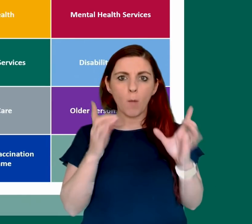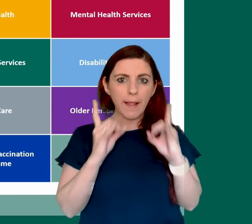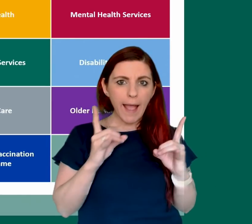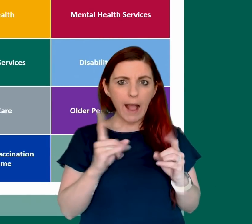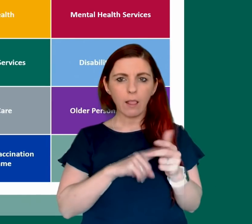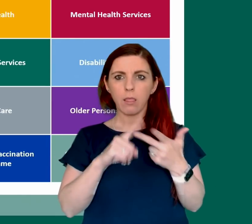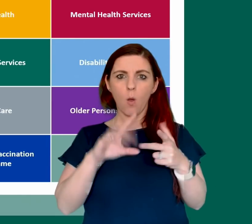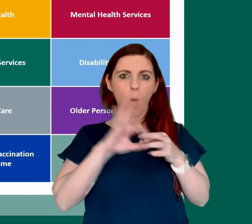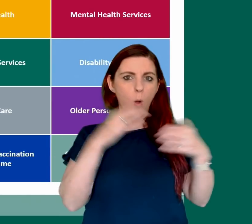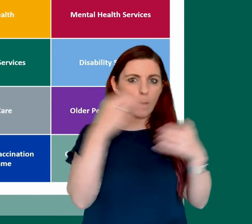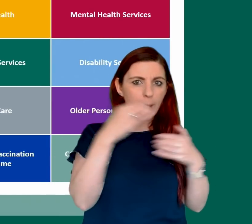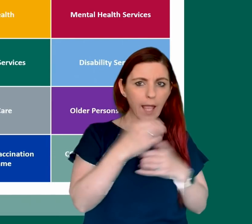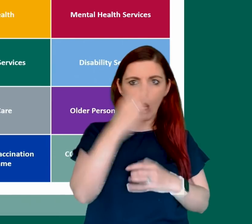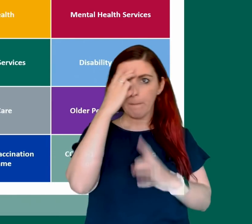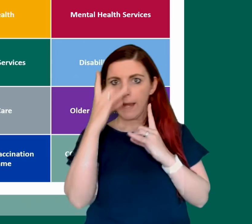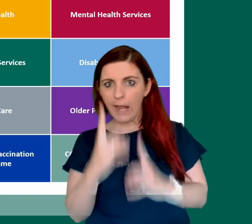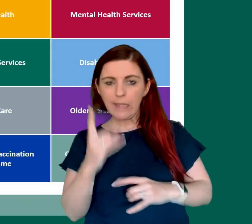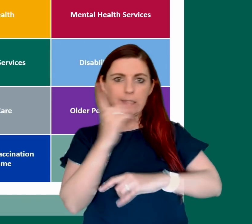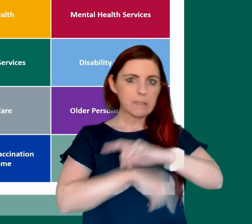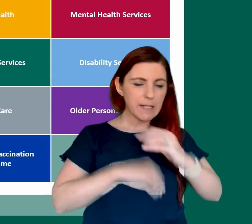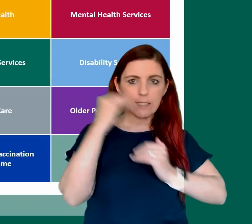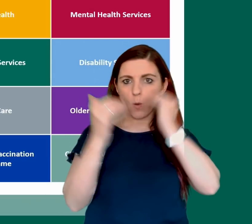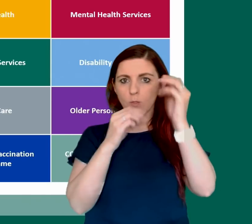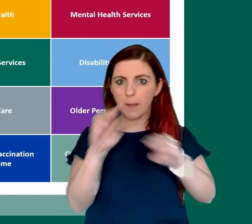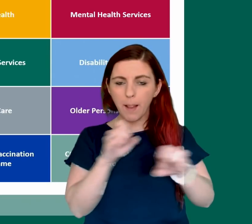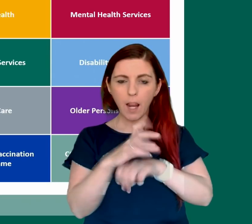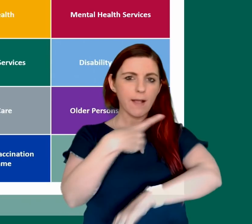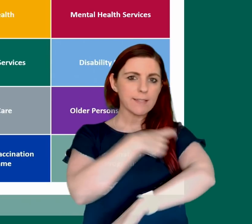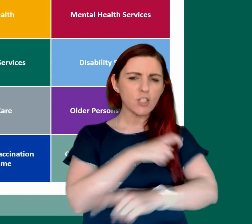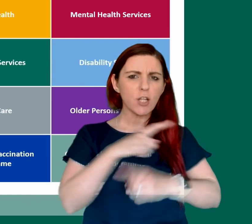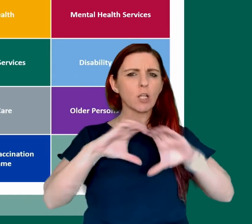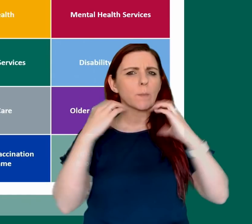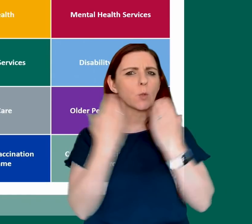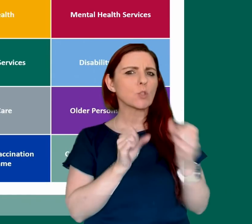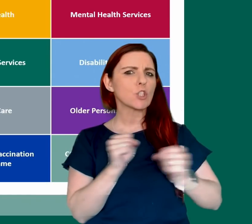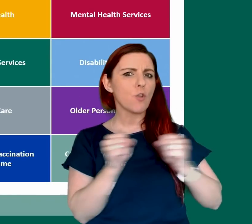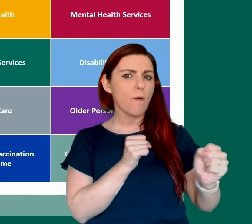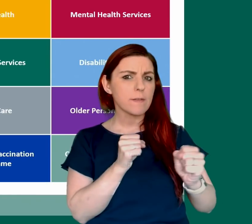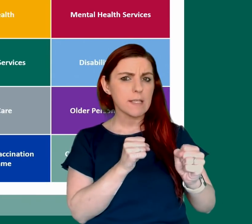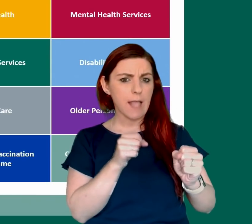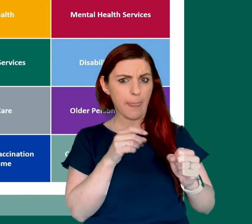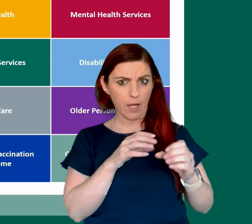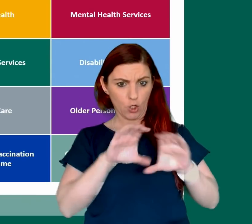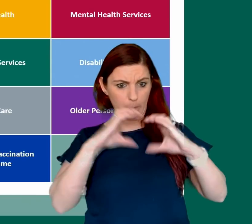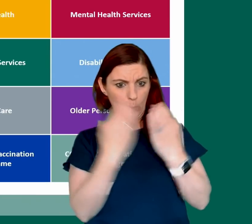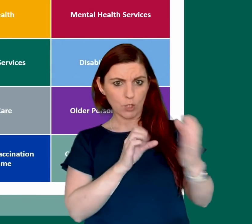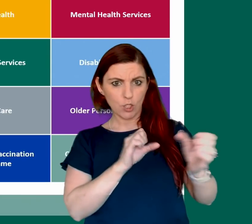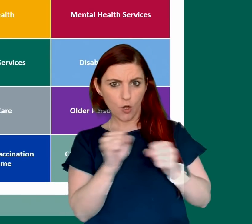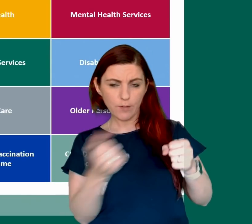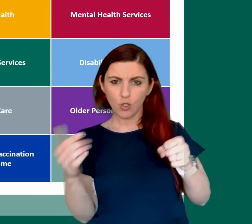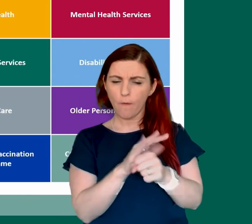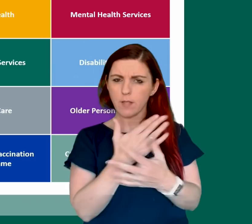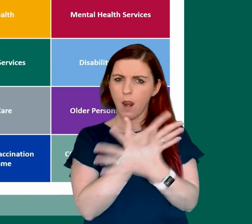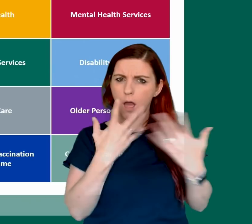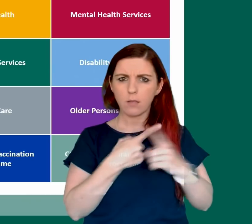mental health, disability, older persons, vaccination, and our community services, which is a grand title for a whole range of other services in our community